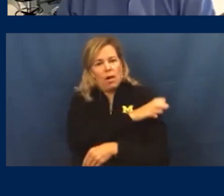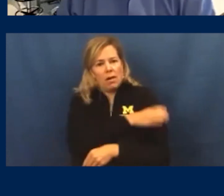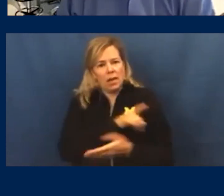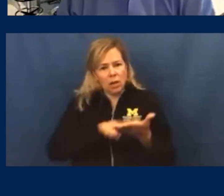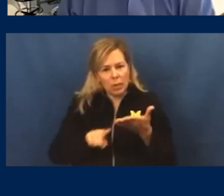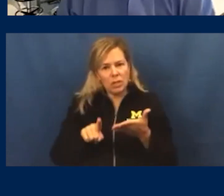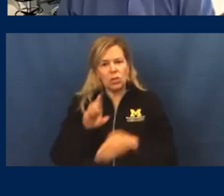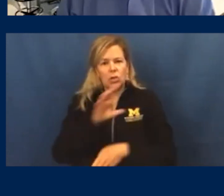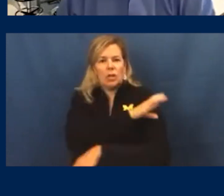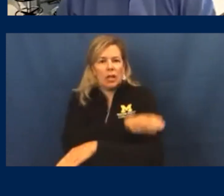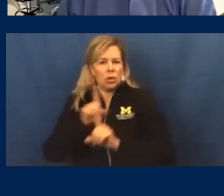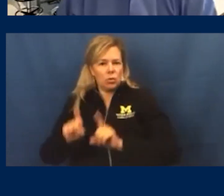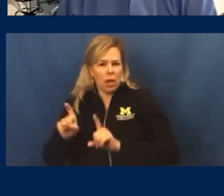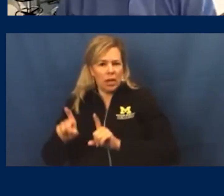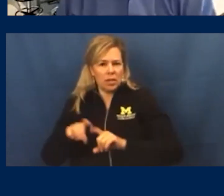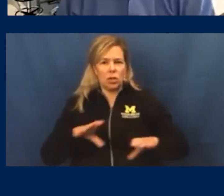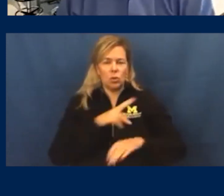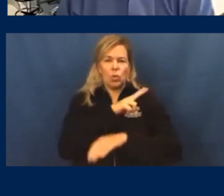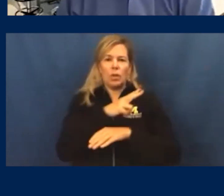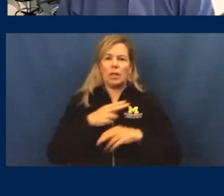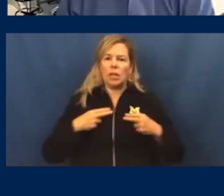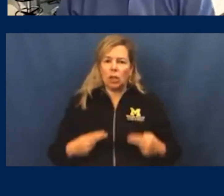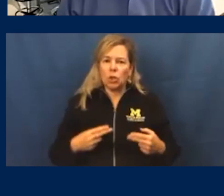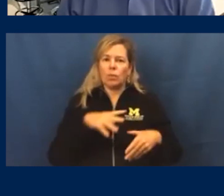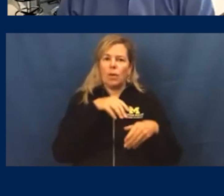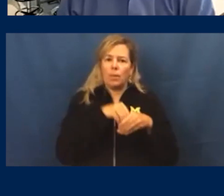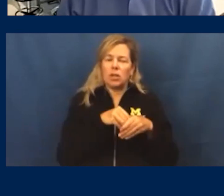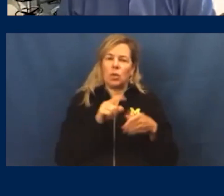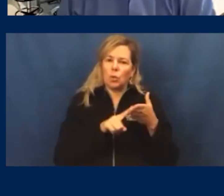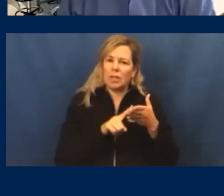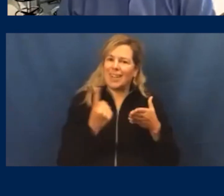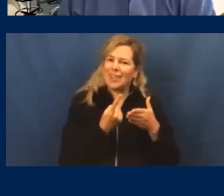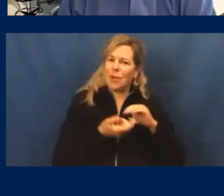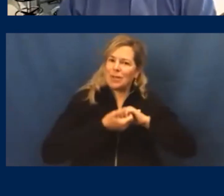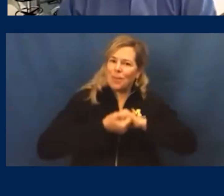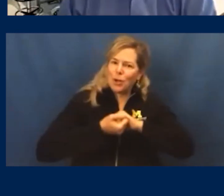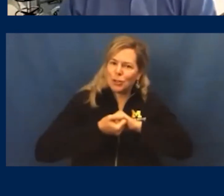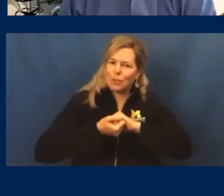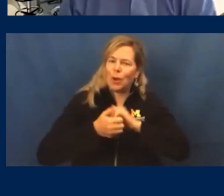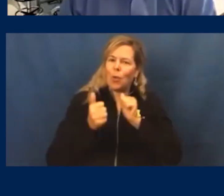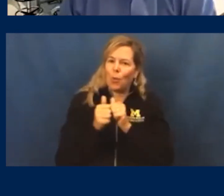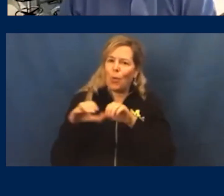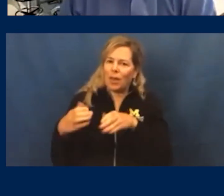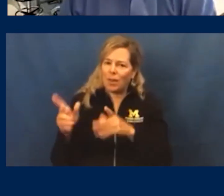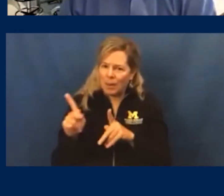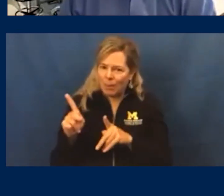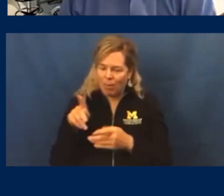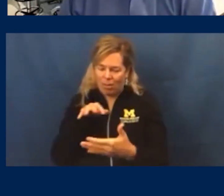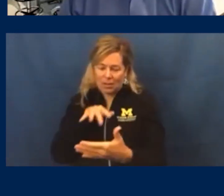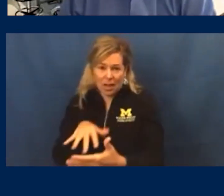trials. Conducting human participant research is always a partnership between the population being studied,